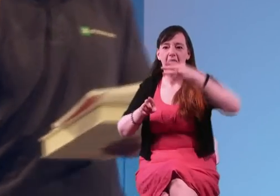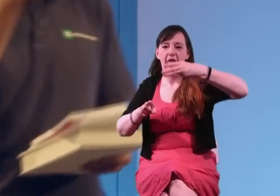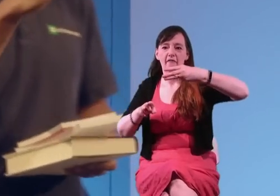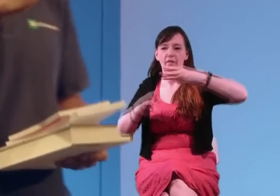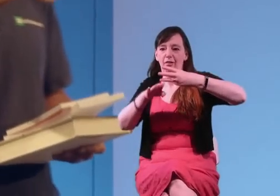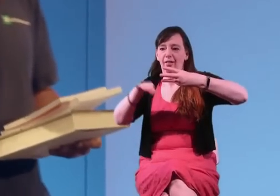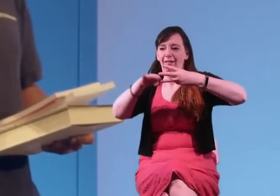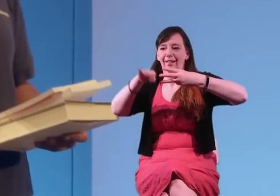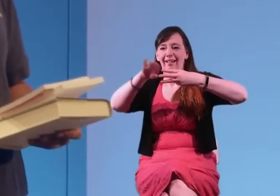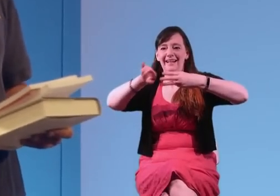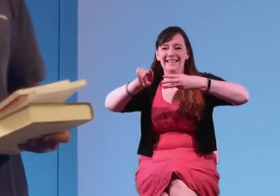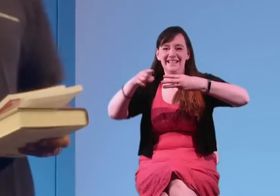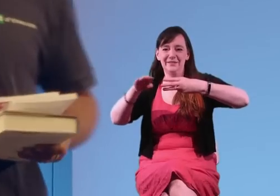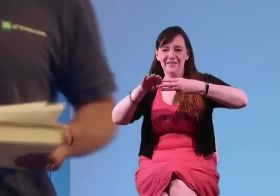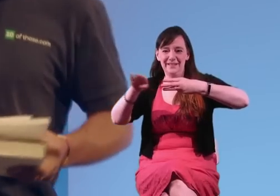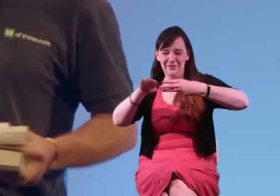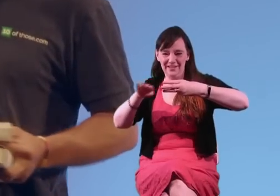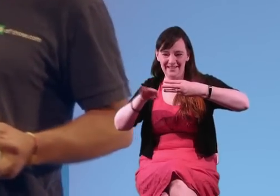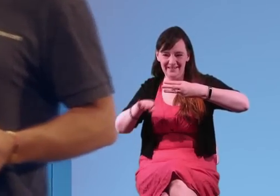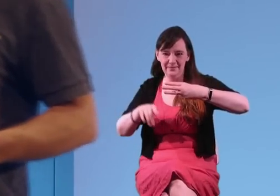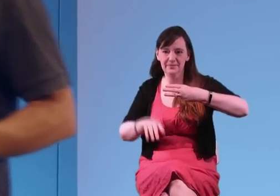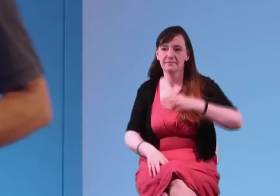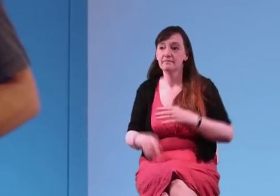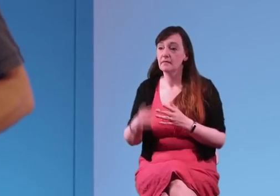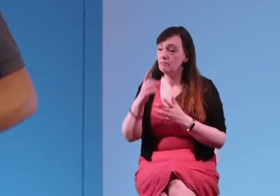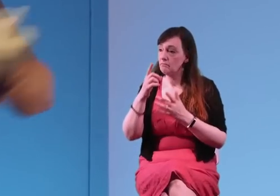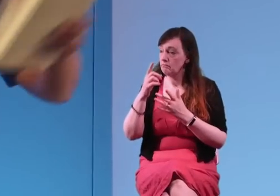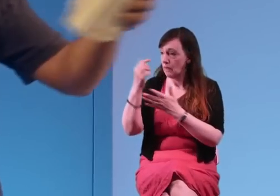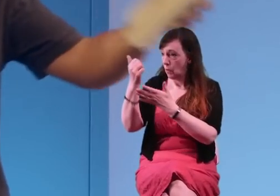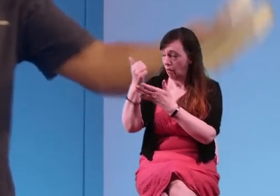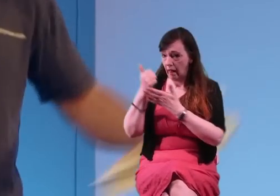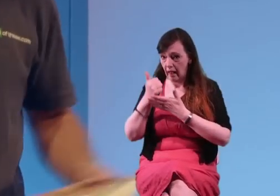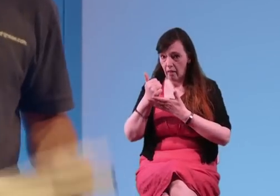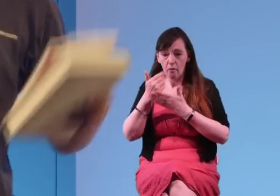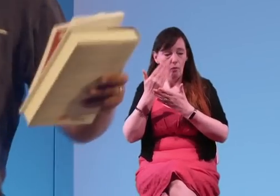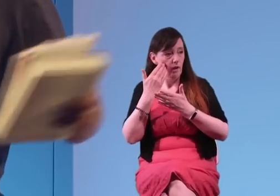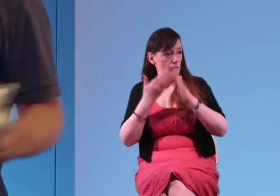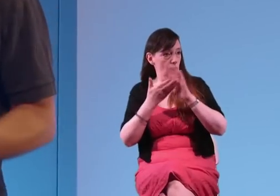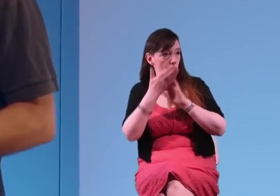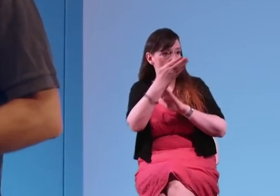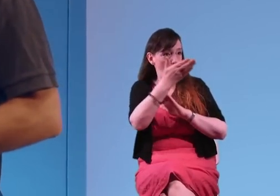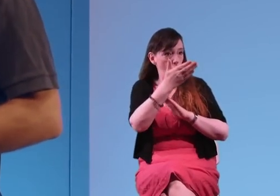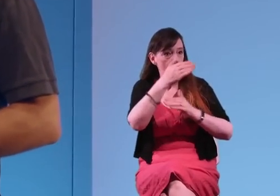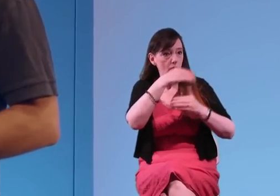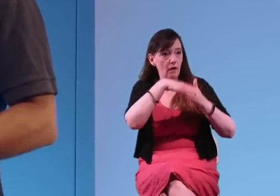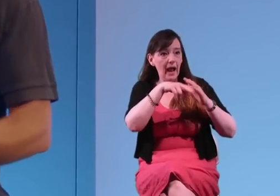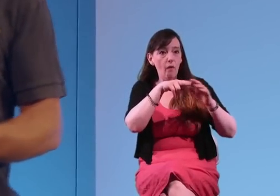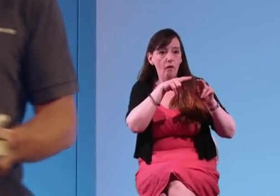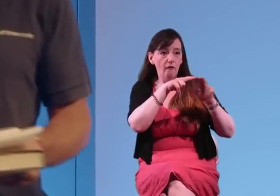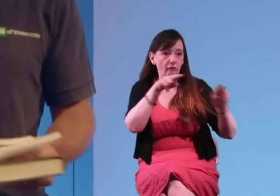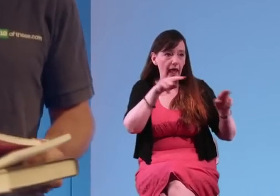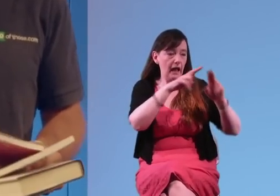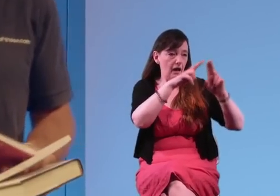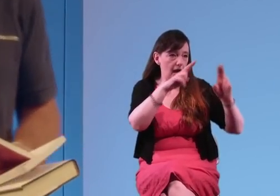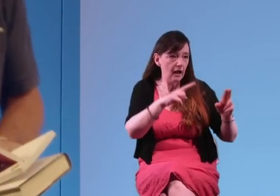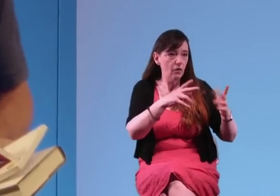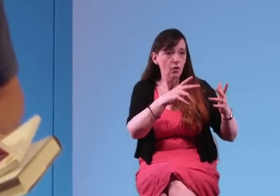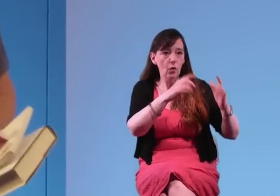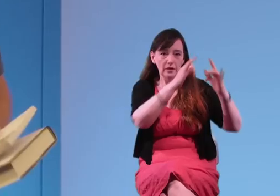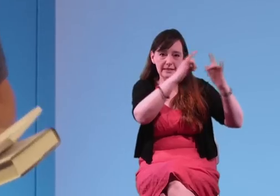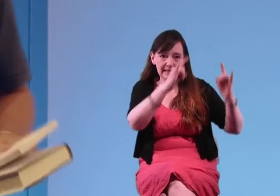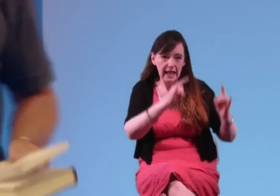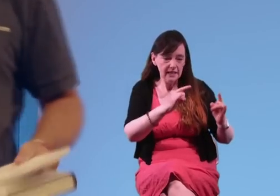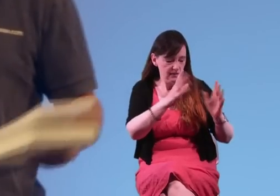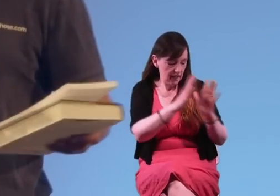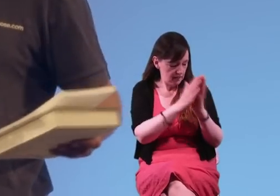week, will help us as we go back to our cottages or our tents, wherever we're going, to get a little deeper into God's word.